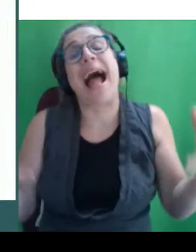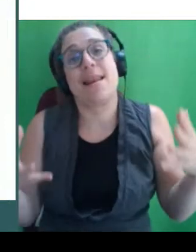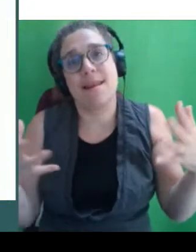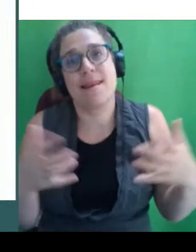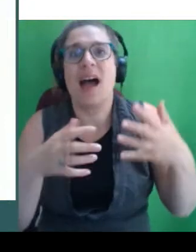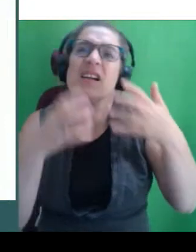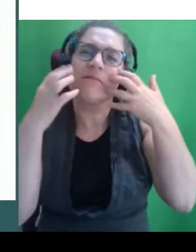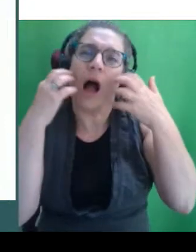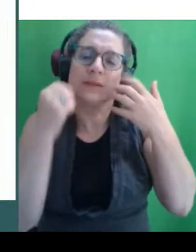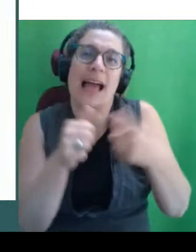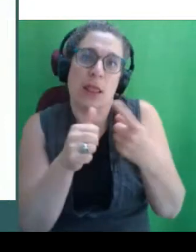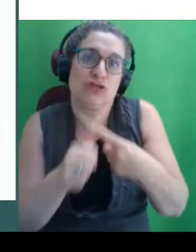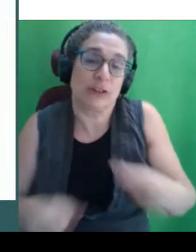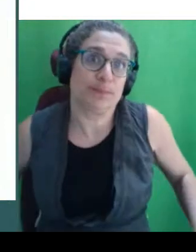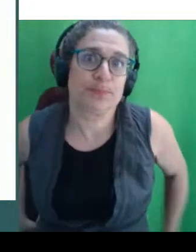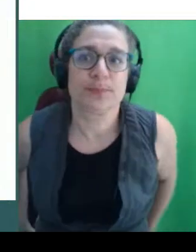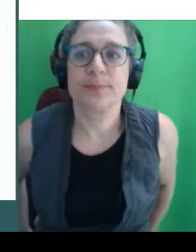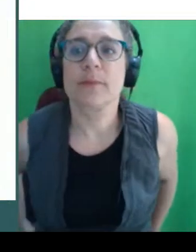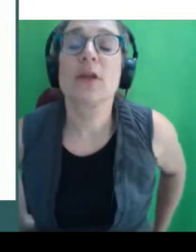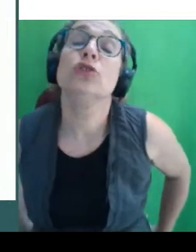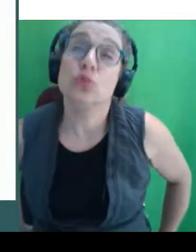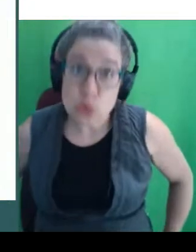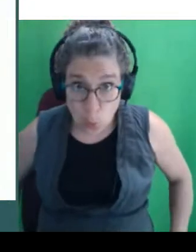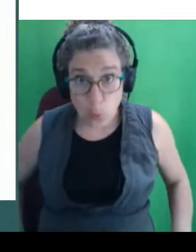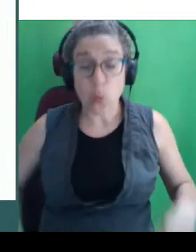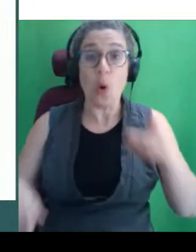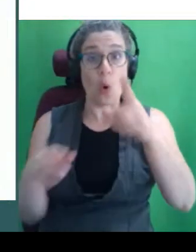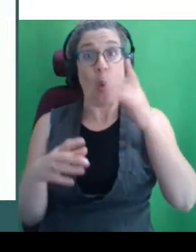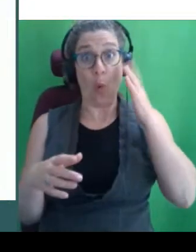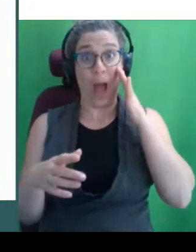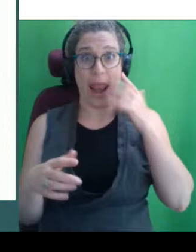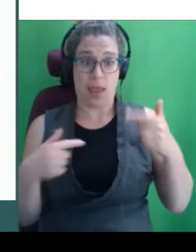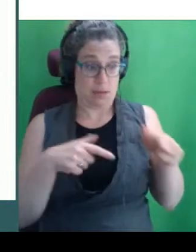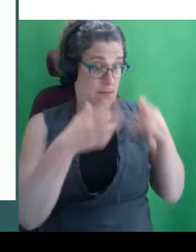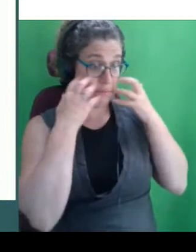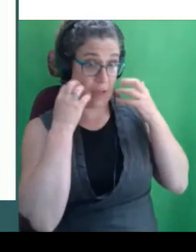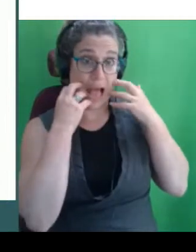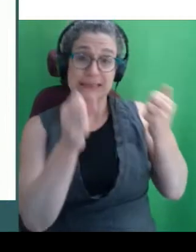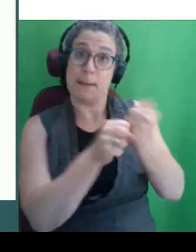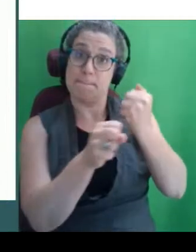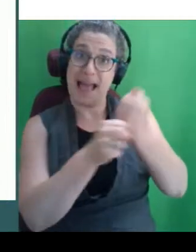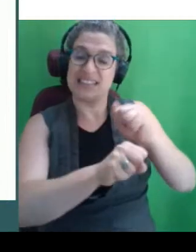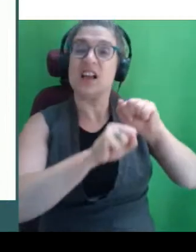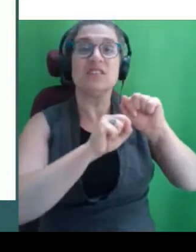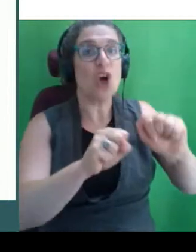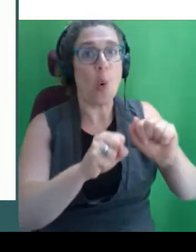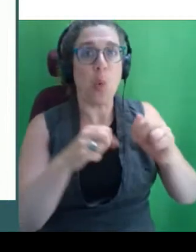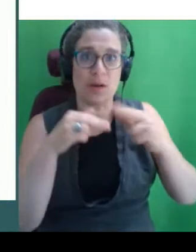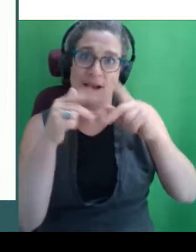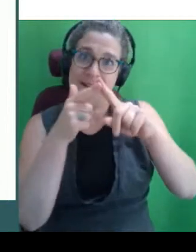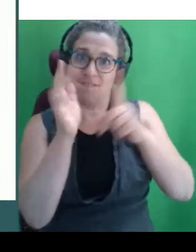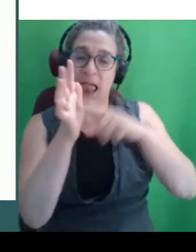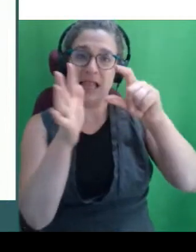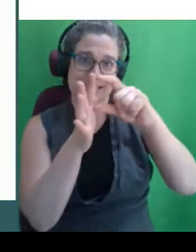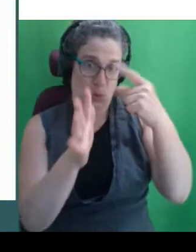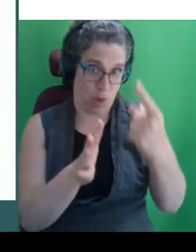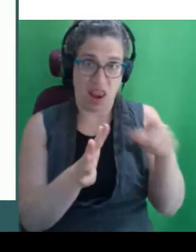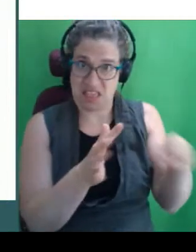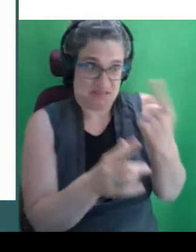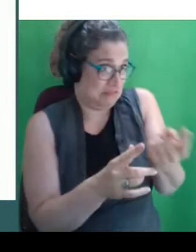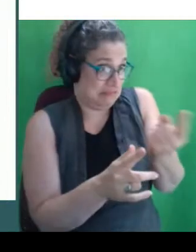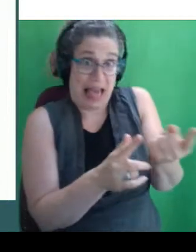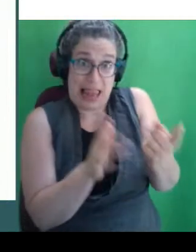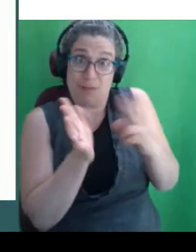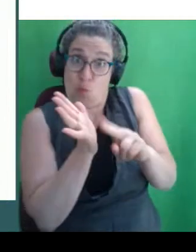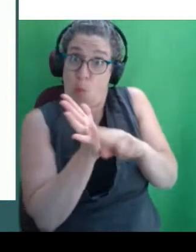So when the allergen produced by the cat is then breathed in by people in the house, and some